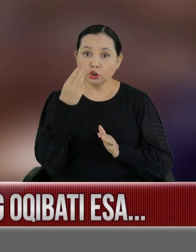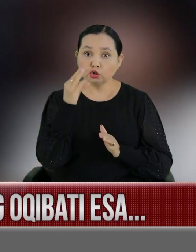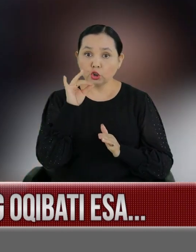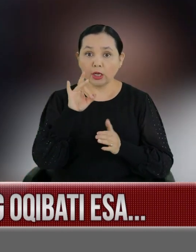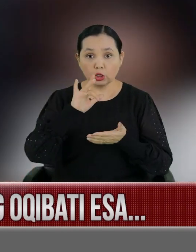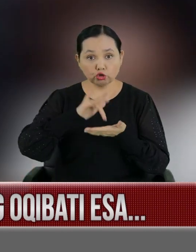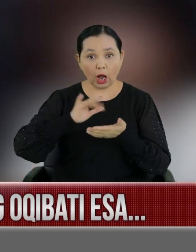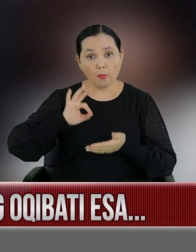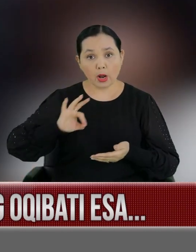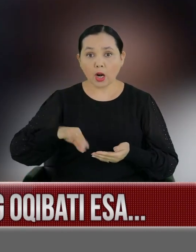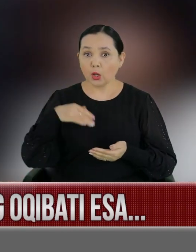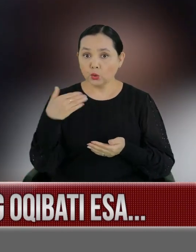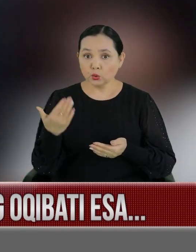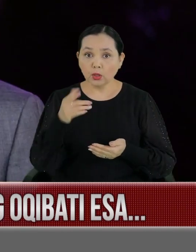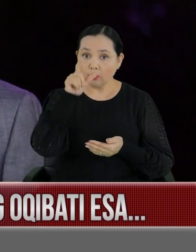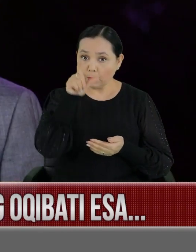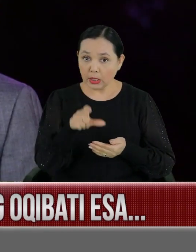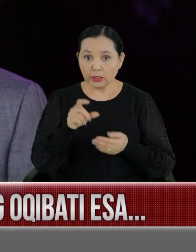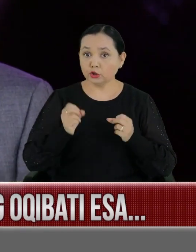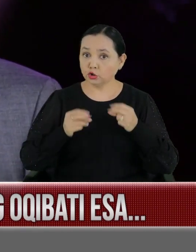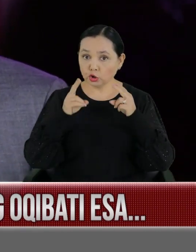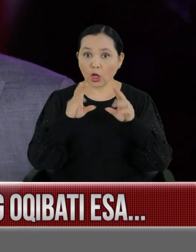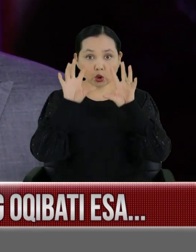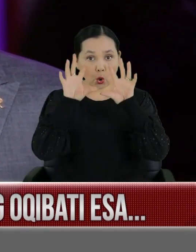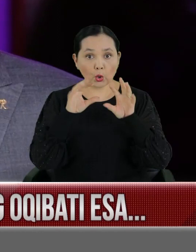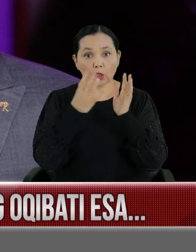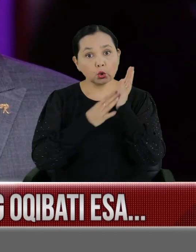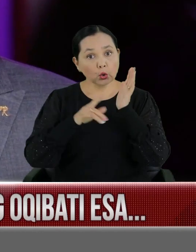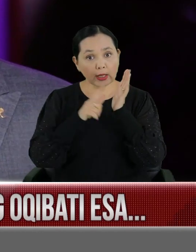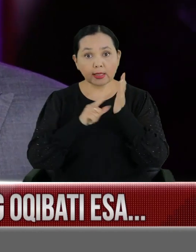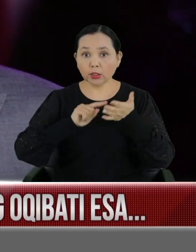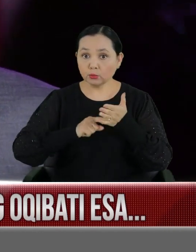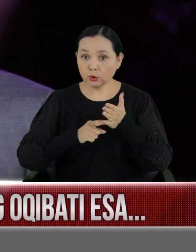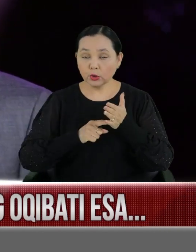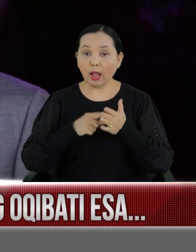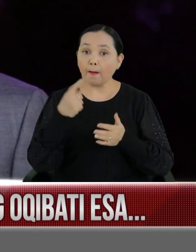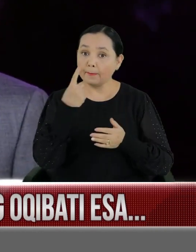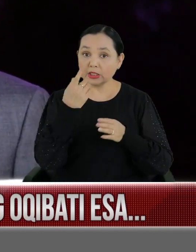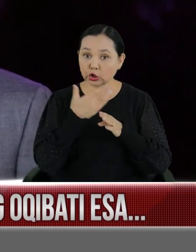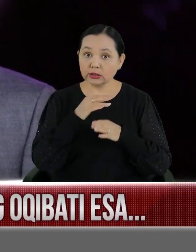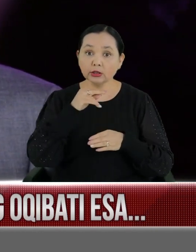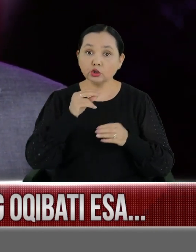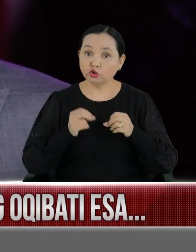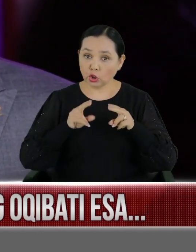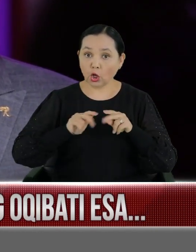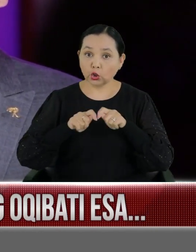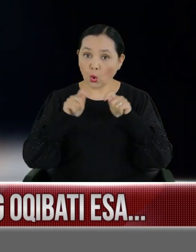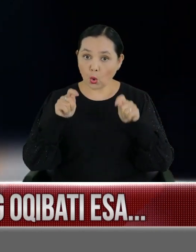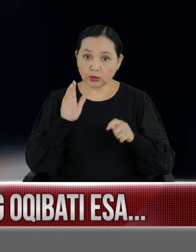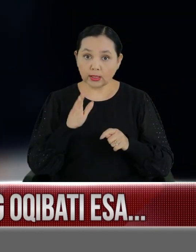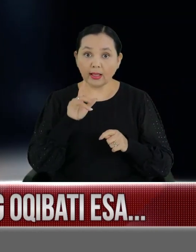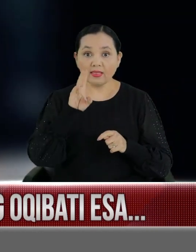shahar prokuraturasi tomonidan ushbu fuqaroga nisbatan Jinoyat kodeksining 97-moddasi 1-qismi bilan jinoyat ishi